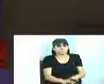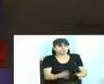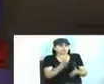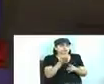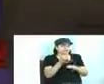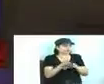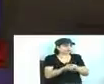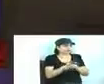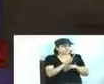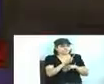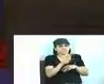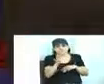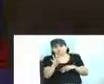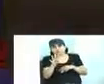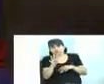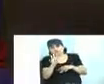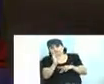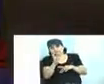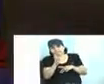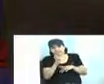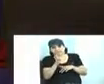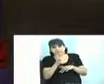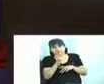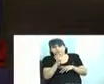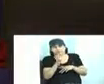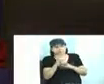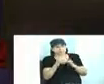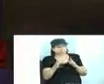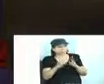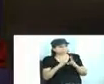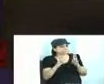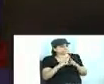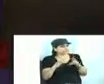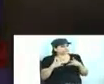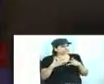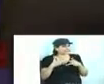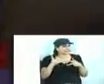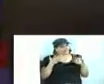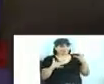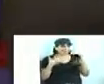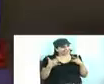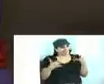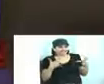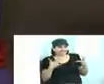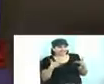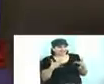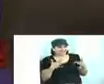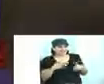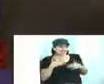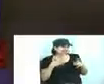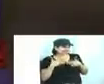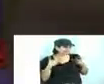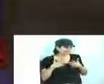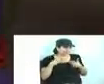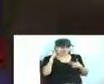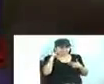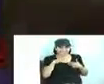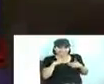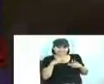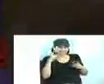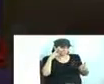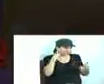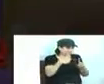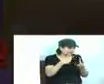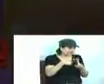3 or 4 minutes, all of a sudden, this very optimistic, very cheerful fellow walks in carrying a small little putter and a